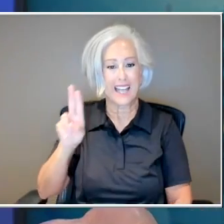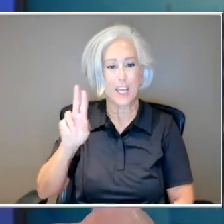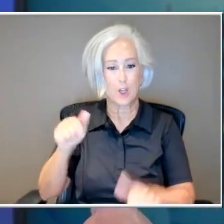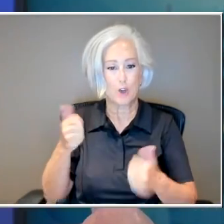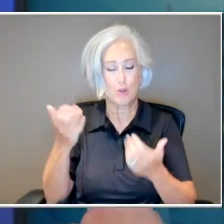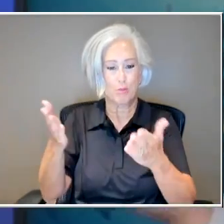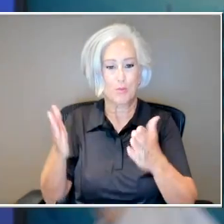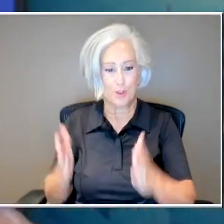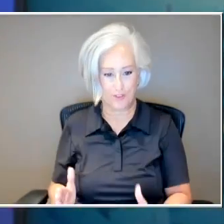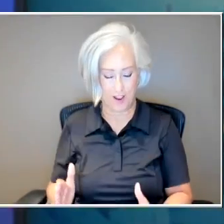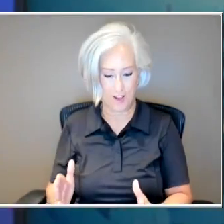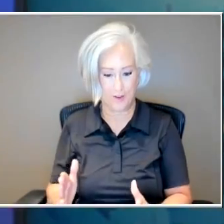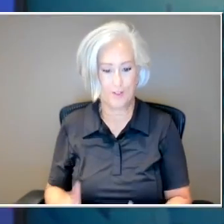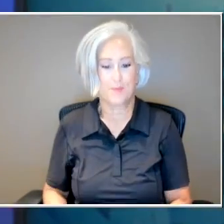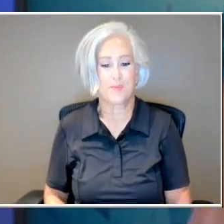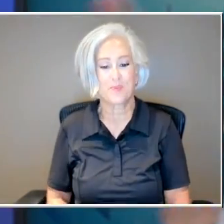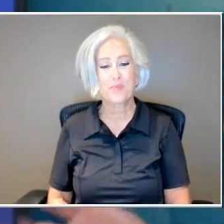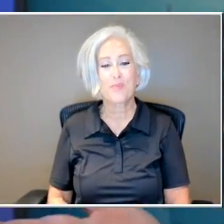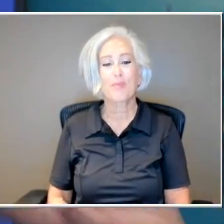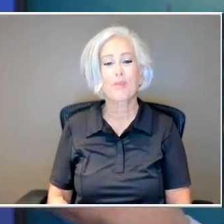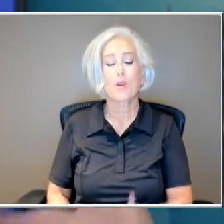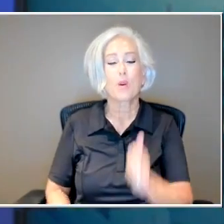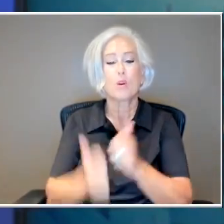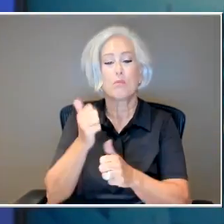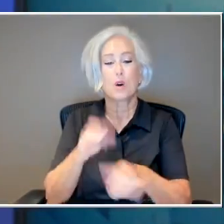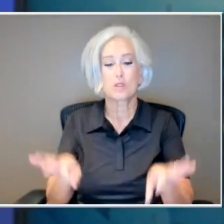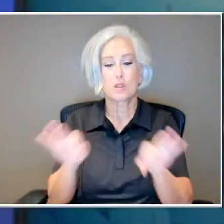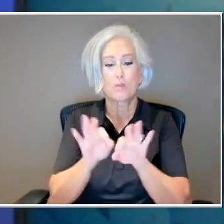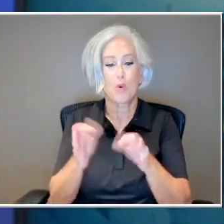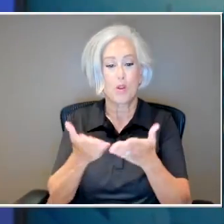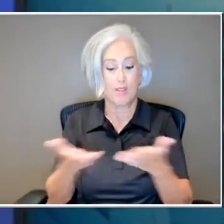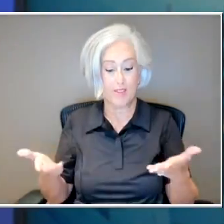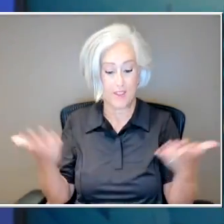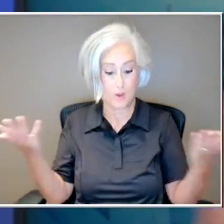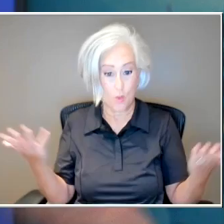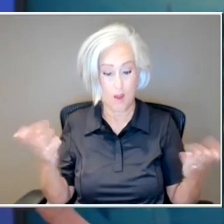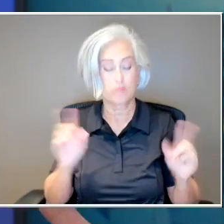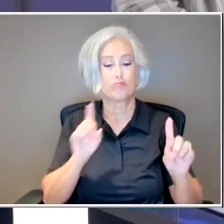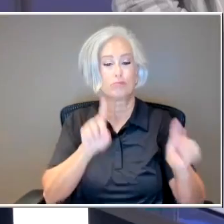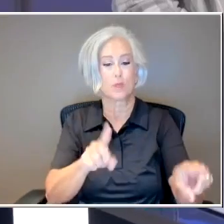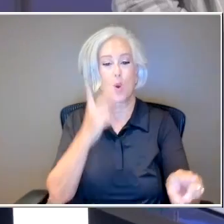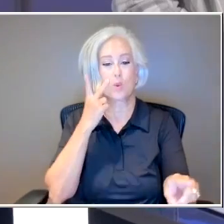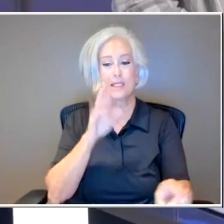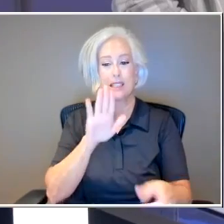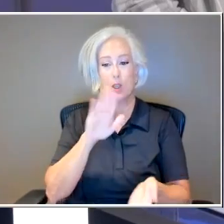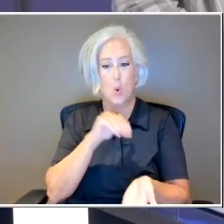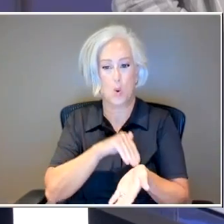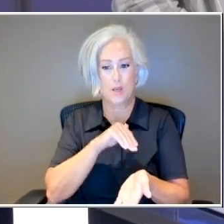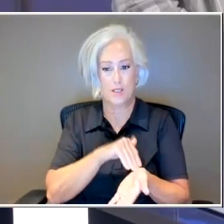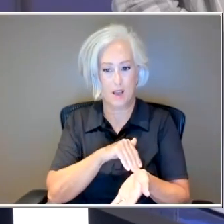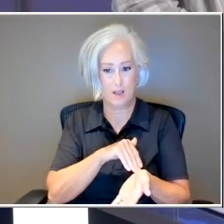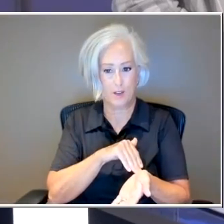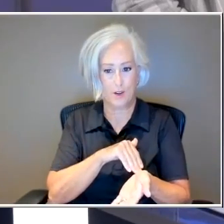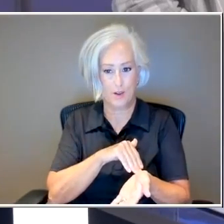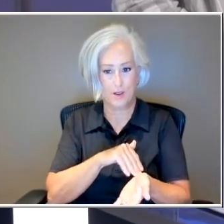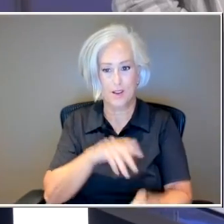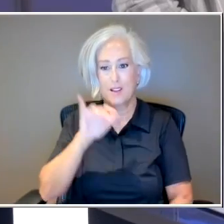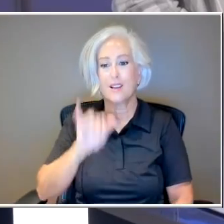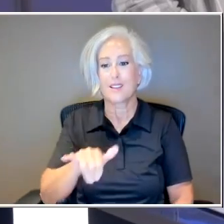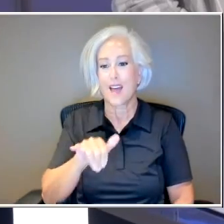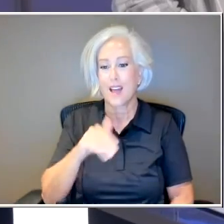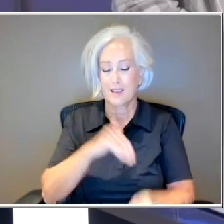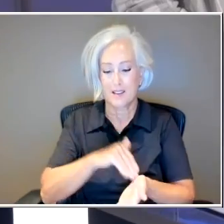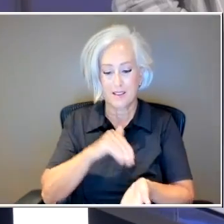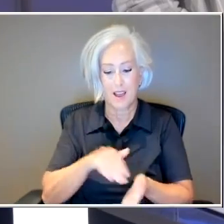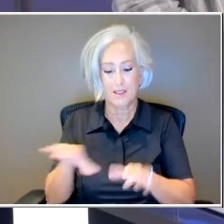important thing that you did was go and see a doctor, okay? And then that doctor did an amazing head-to-toe exam.